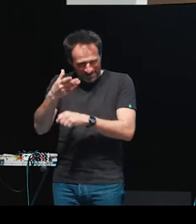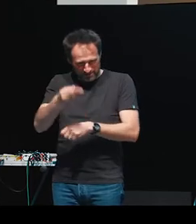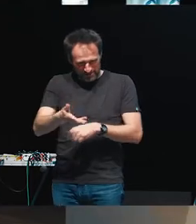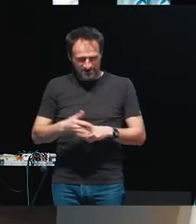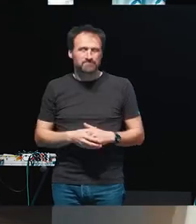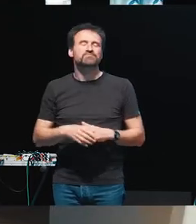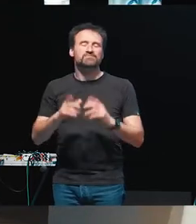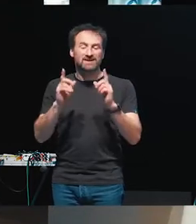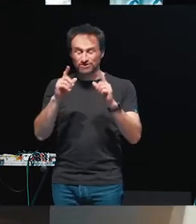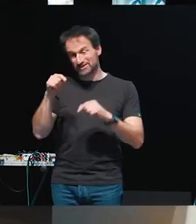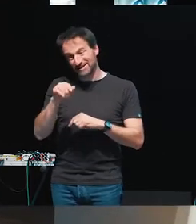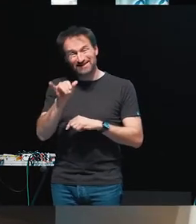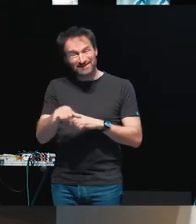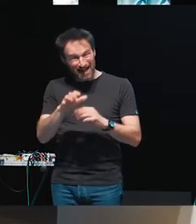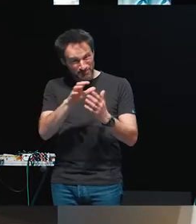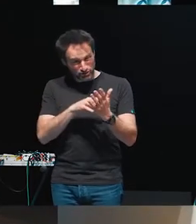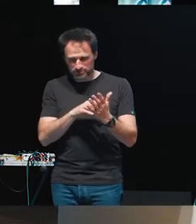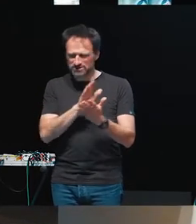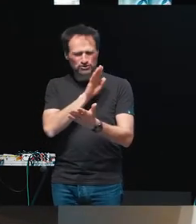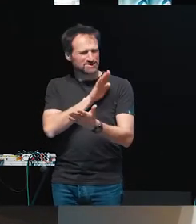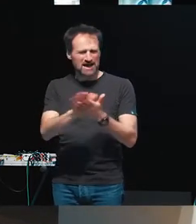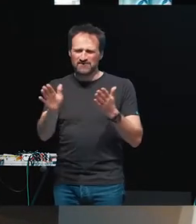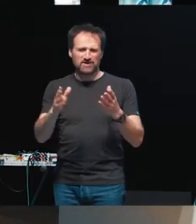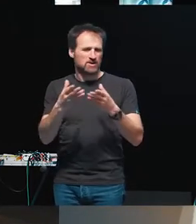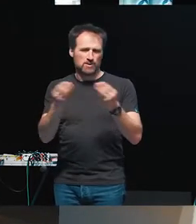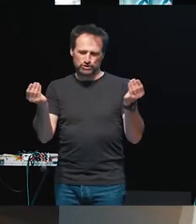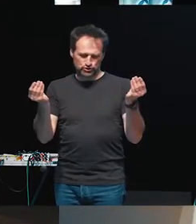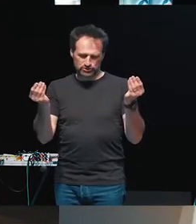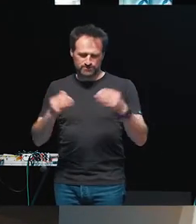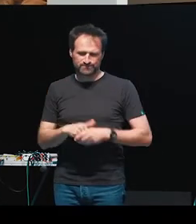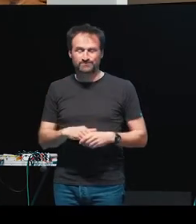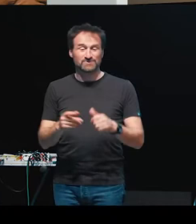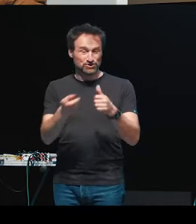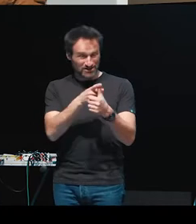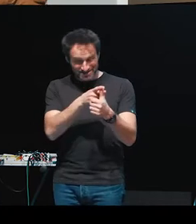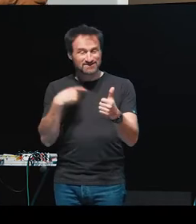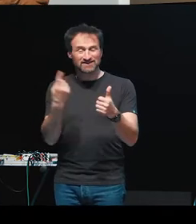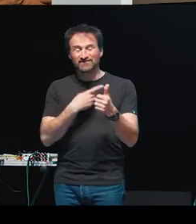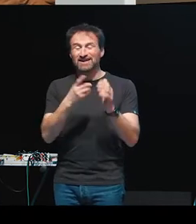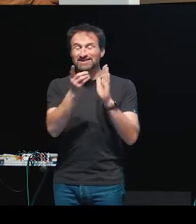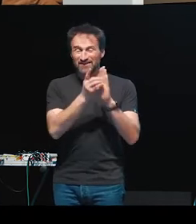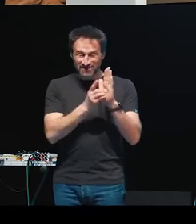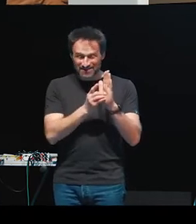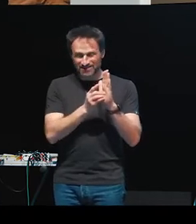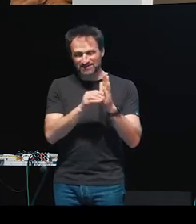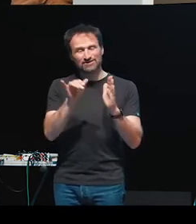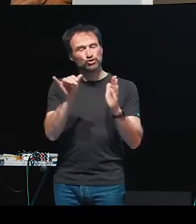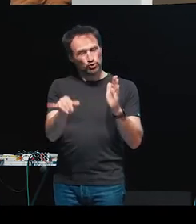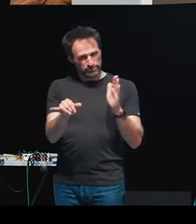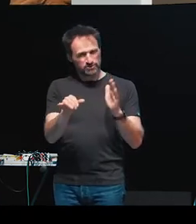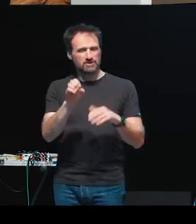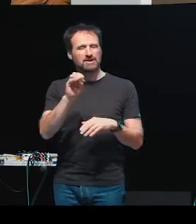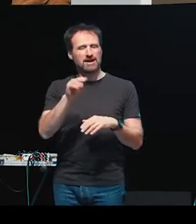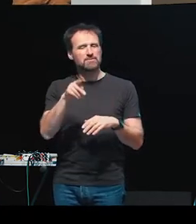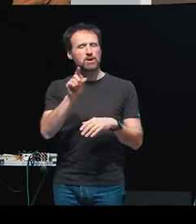in TypeScript, there's a simple solution. So first, we define a type for employees. In this case,